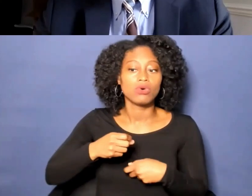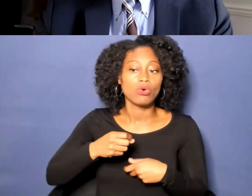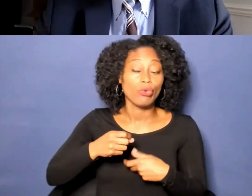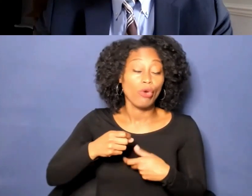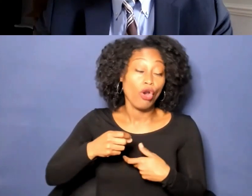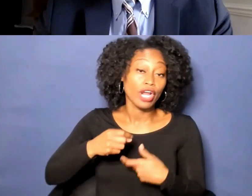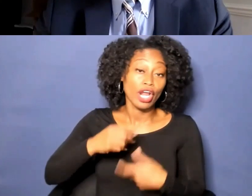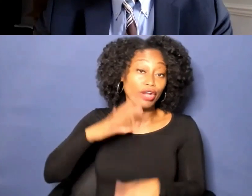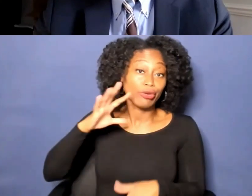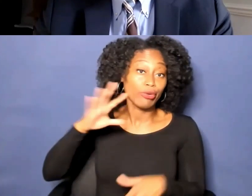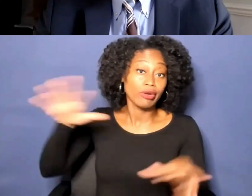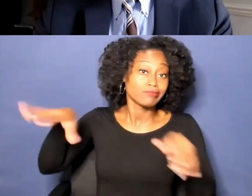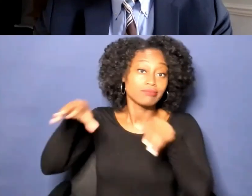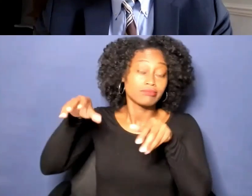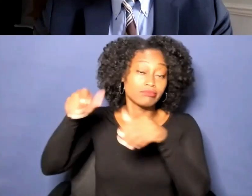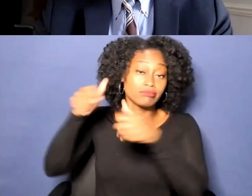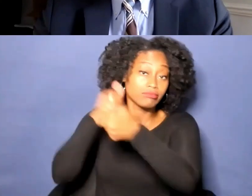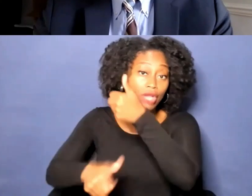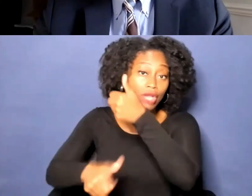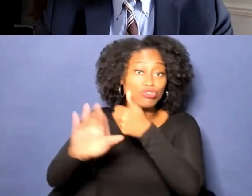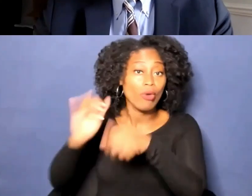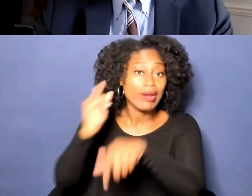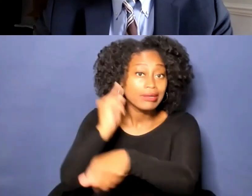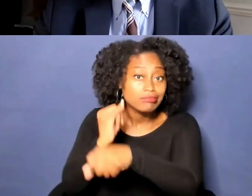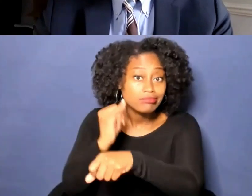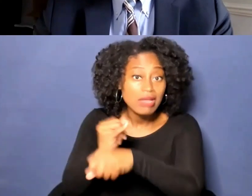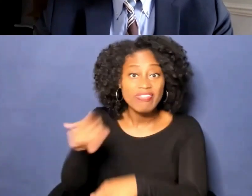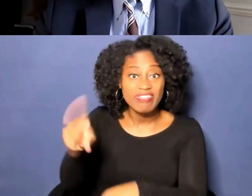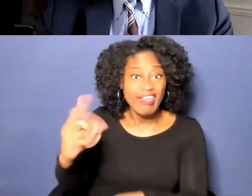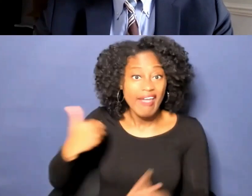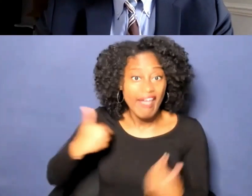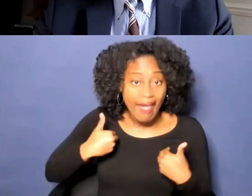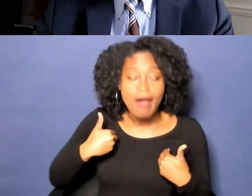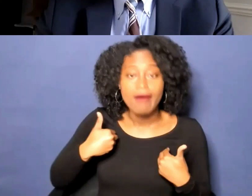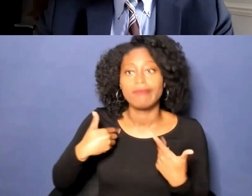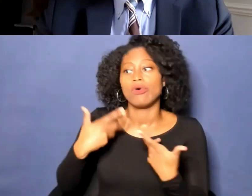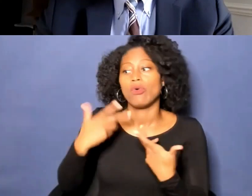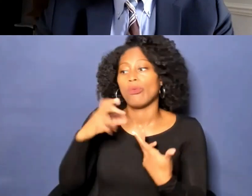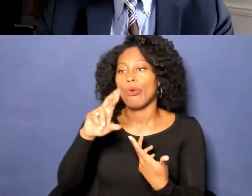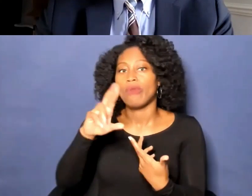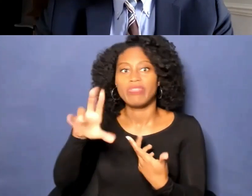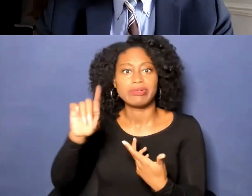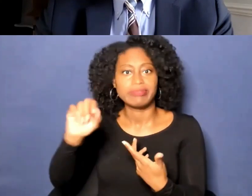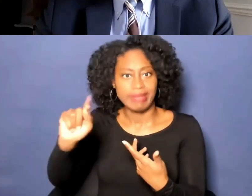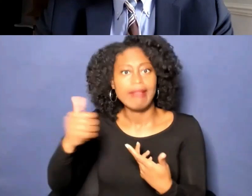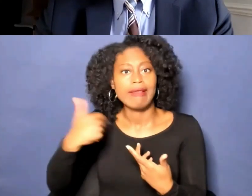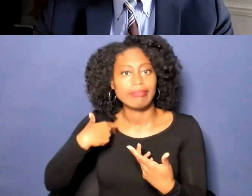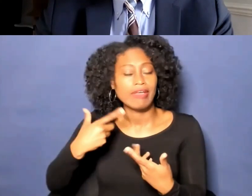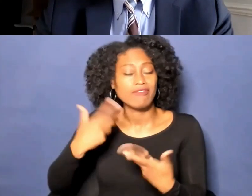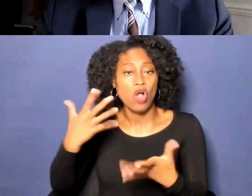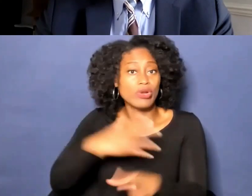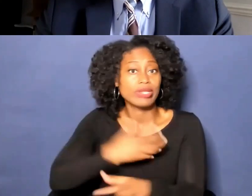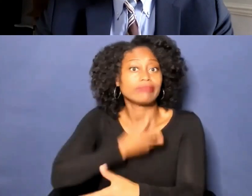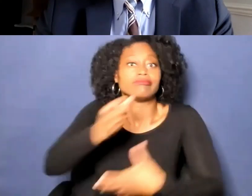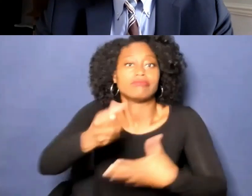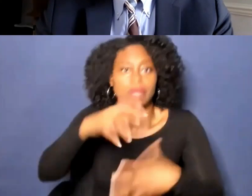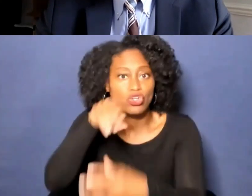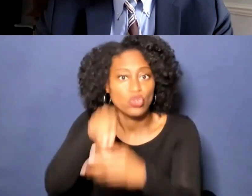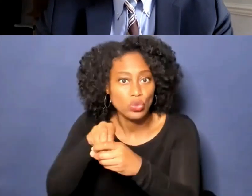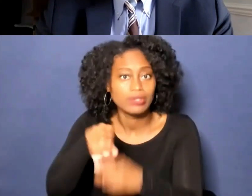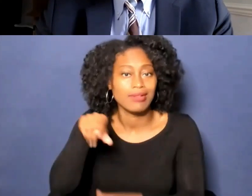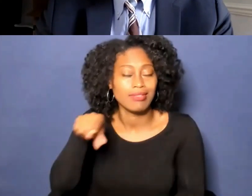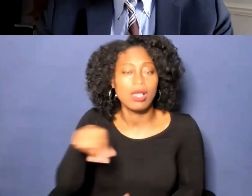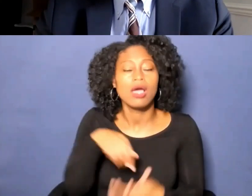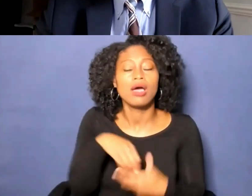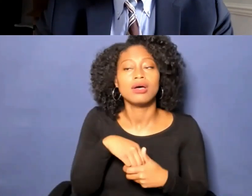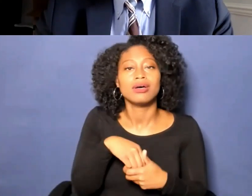site licensed for use of certain data that includes you on it is certainly something to think about. It's not one of the checkoff requirements,